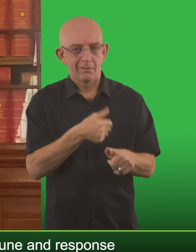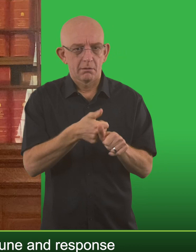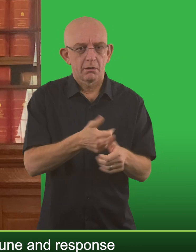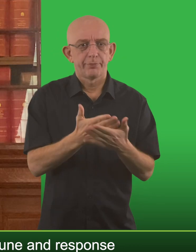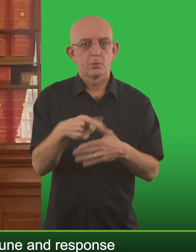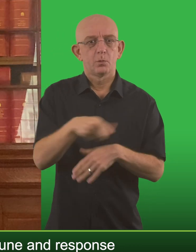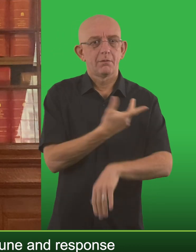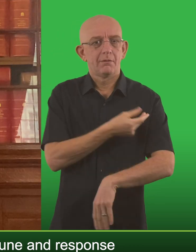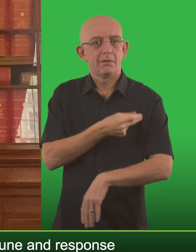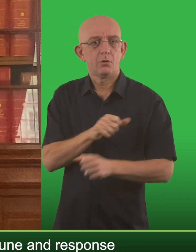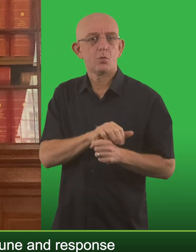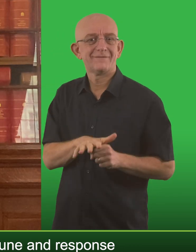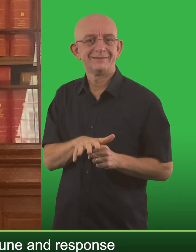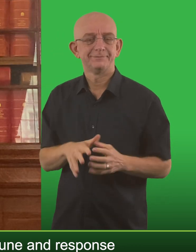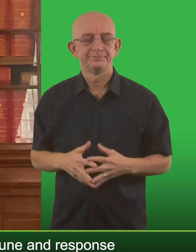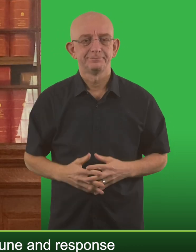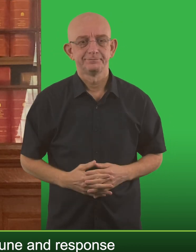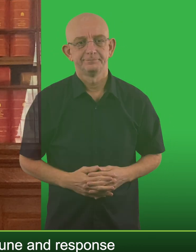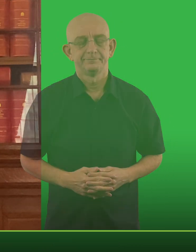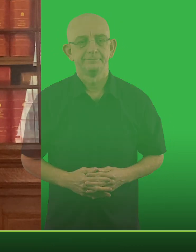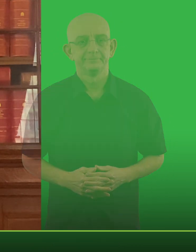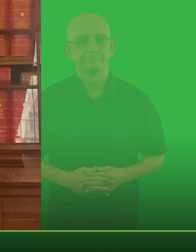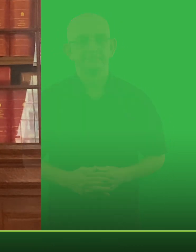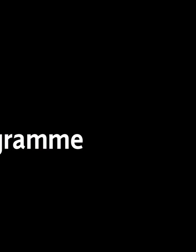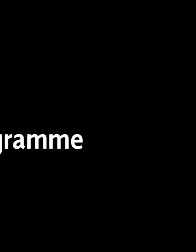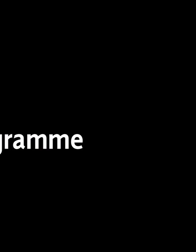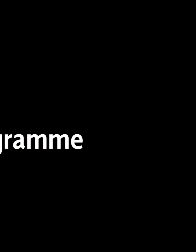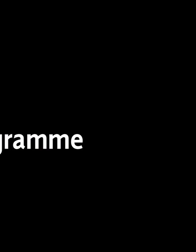immune and response and vaccine effectiveness to COVID.